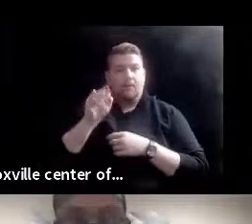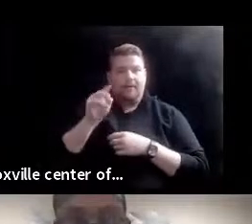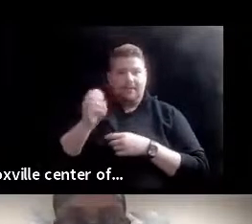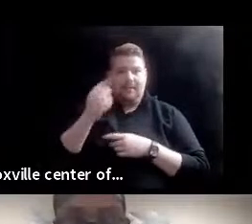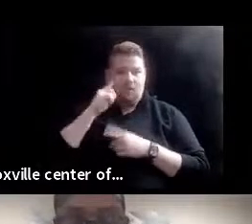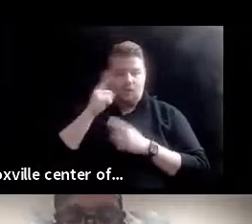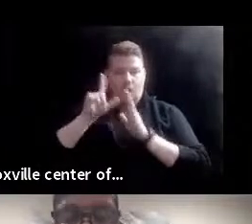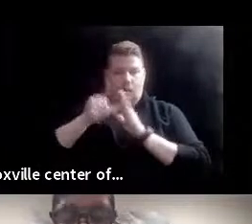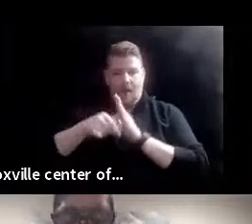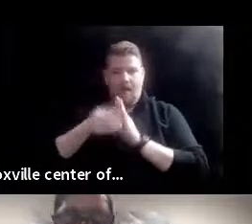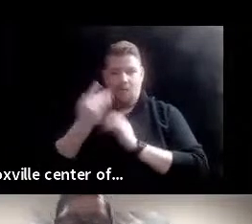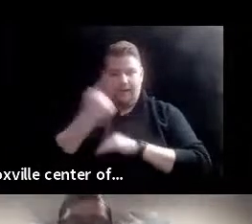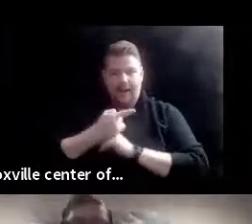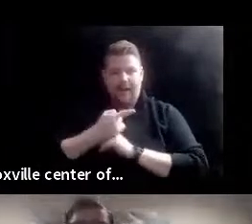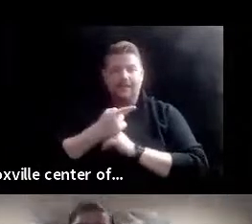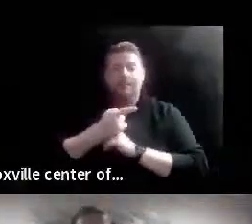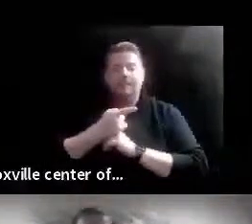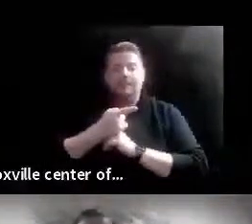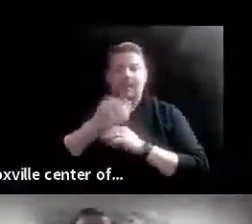14 days after you get back.